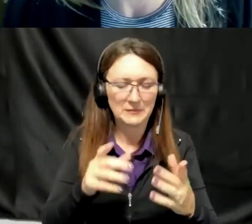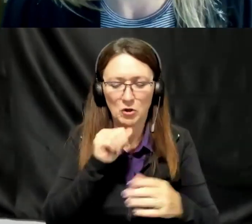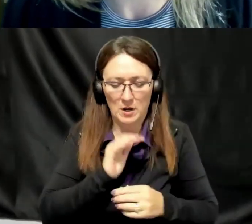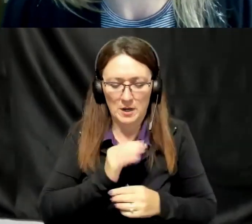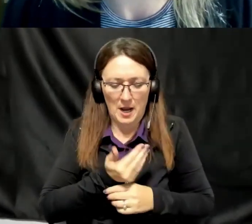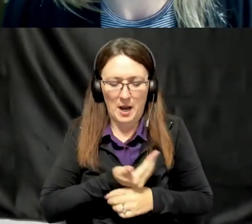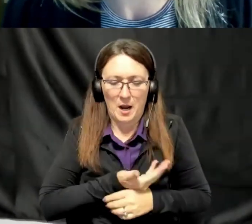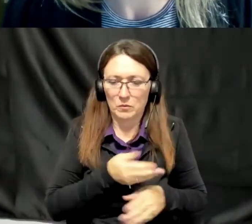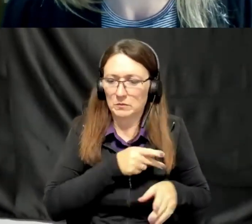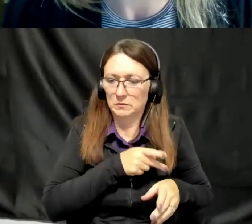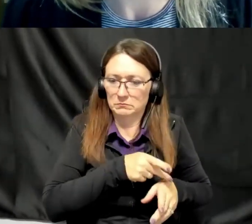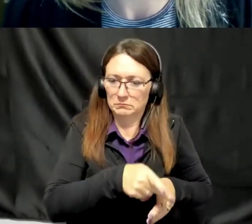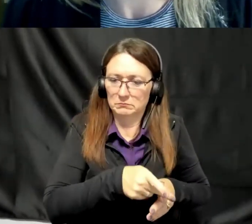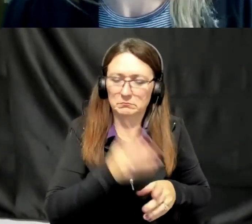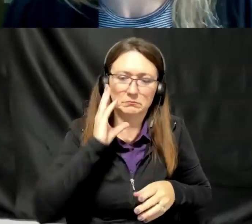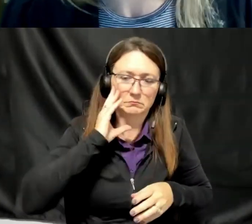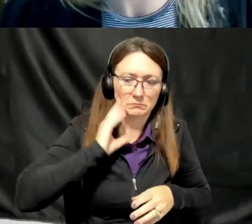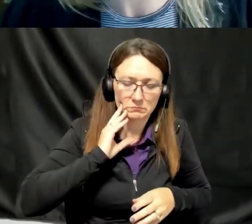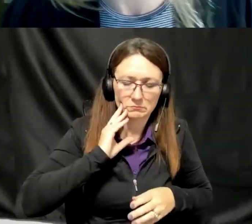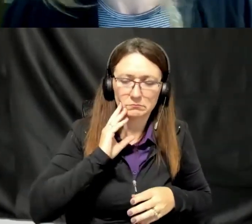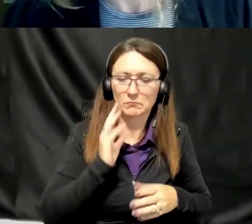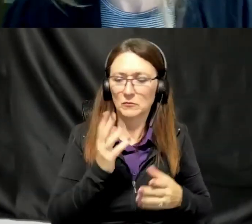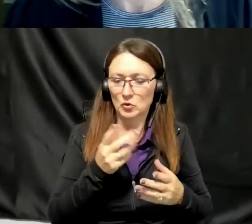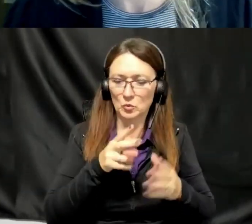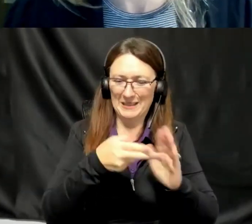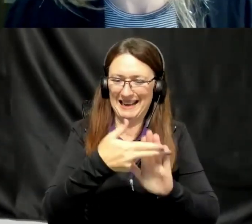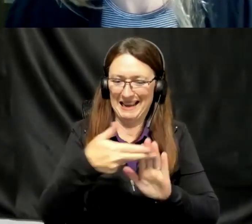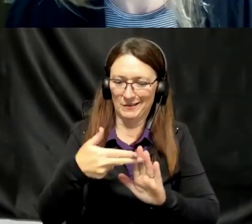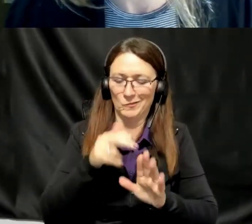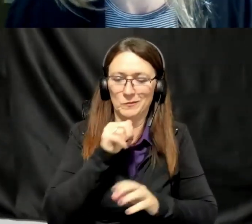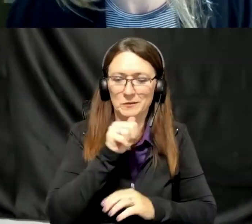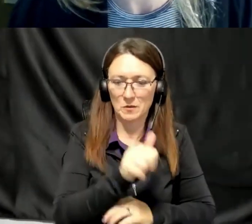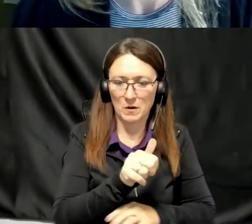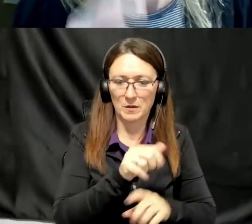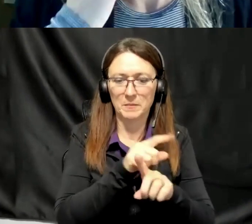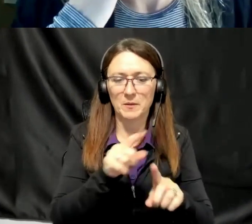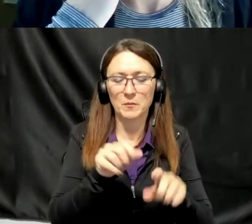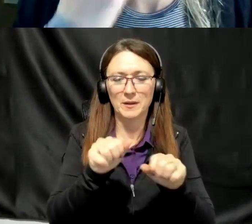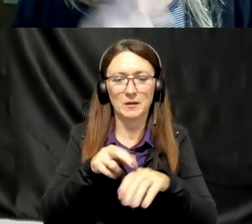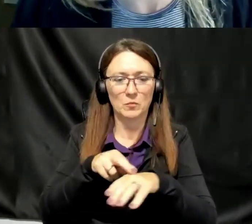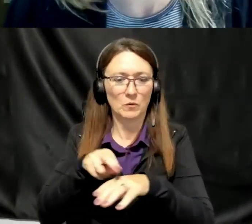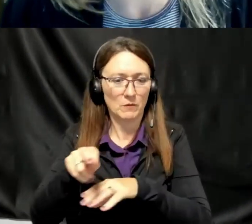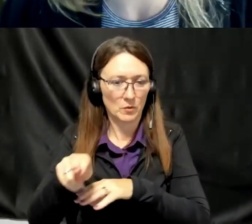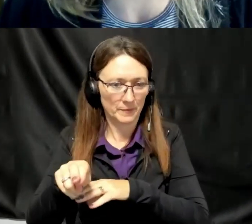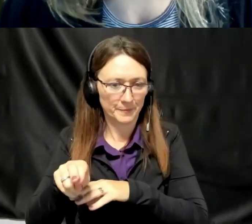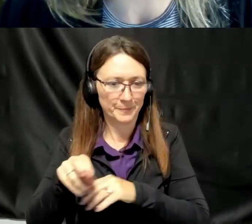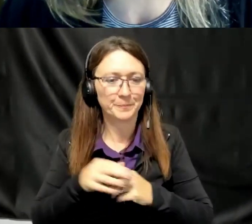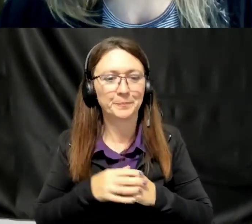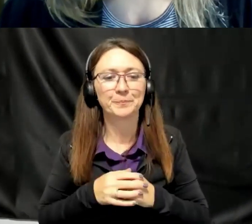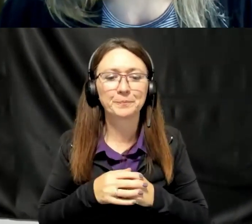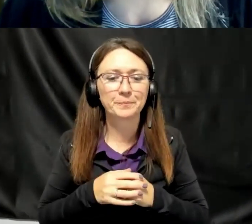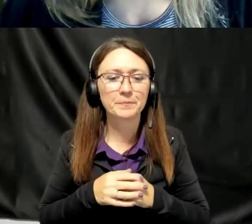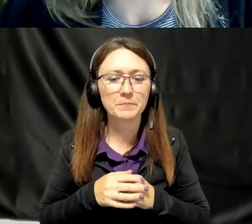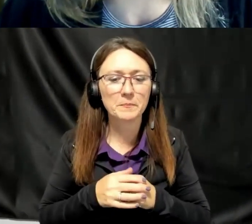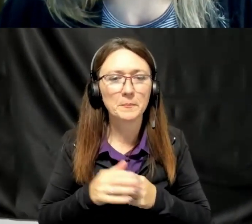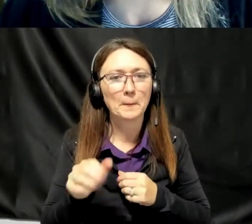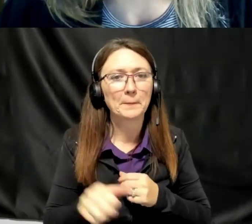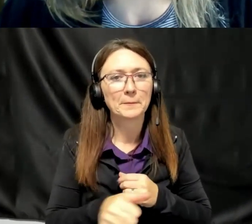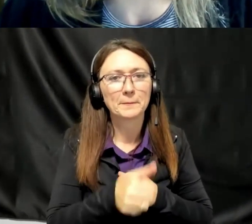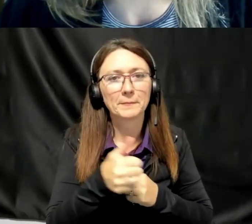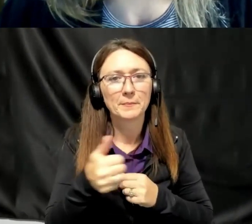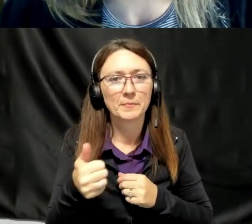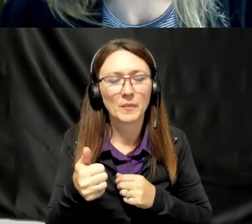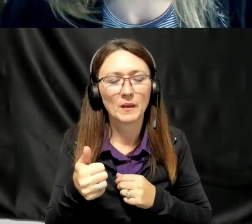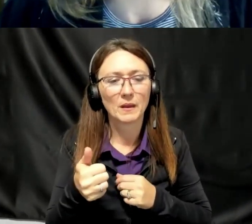to, um, diagnose, but we can pass onwards. The other things that we